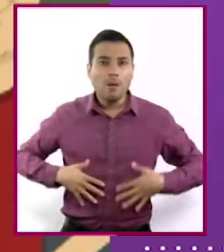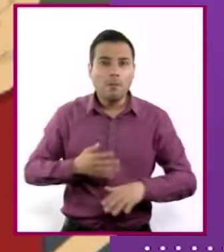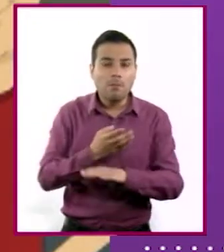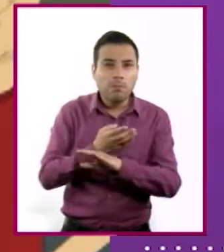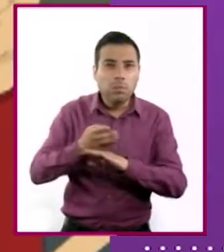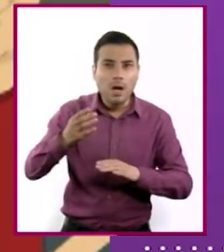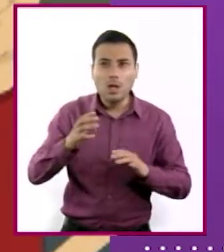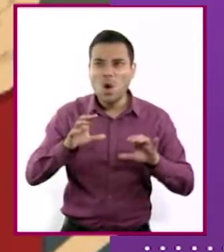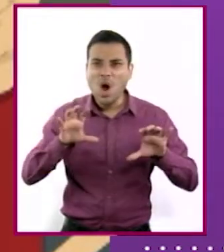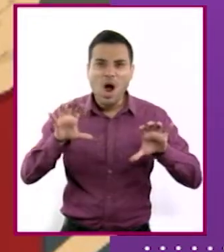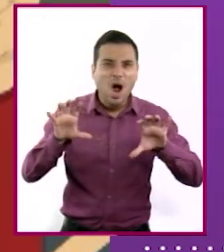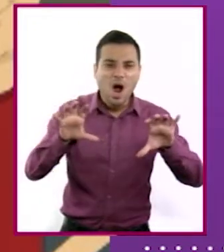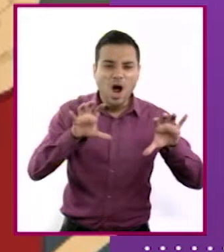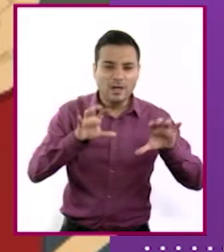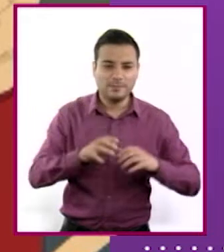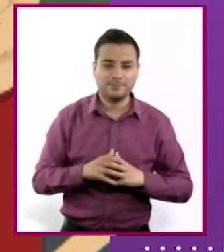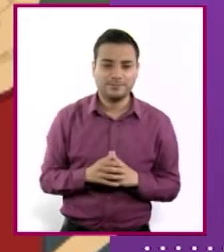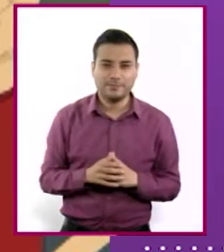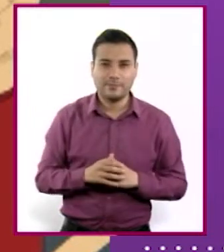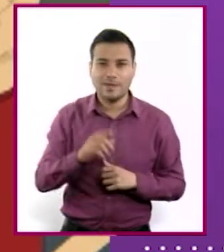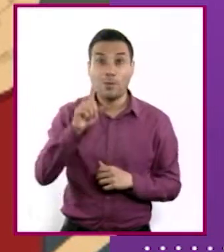Benicia wanted them to know the truth.